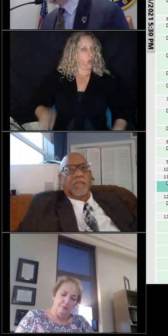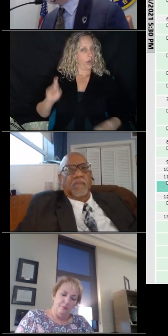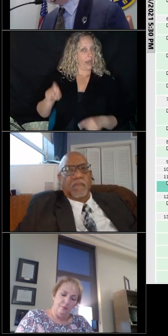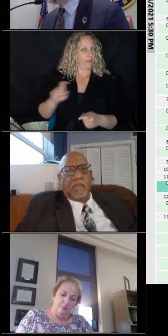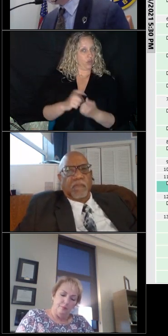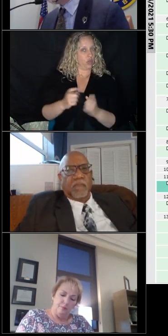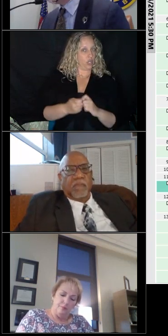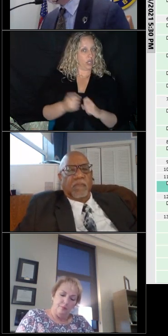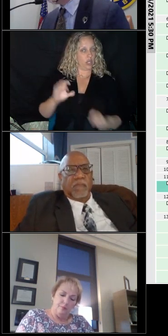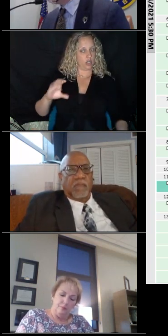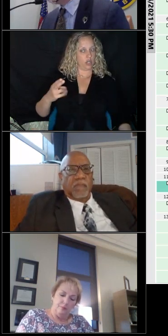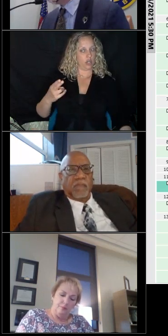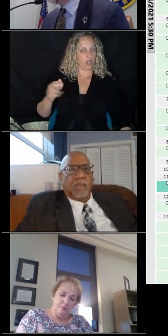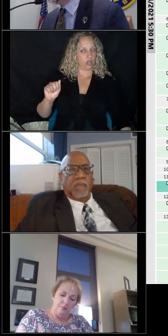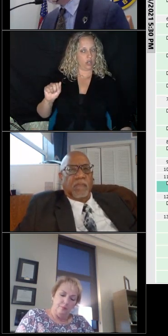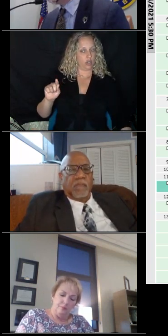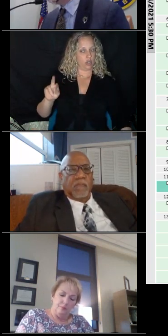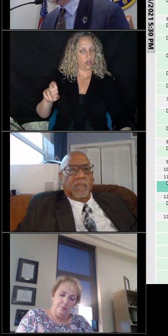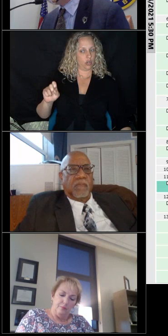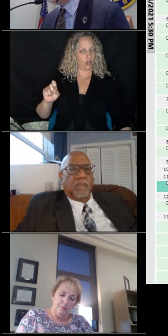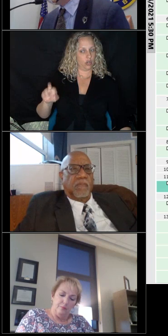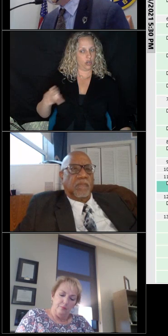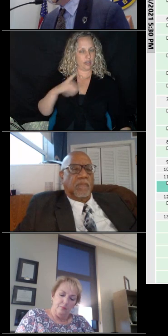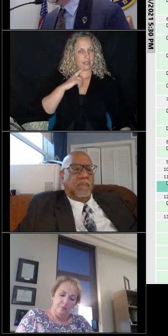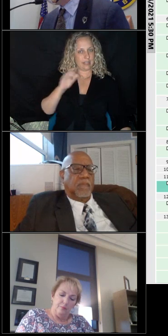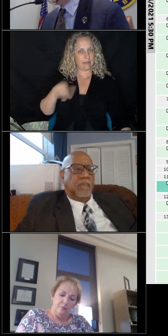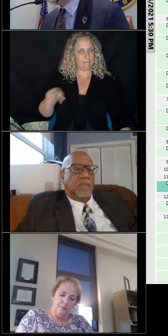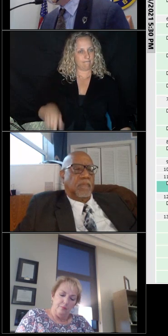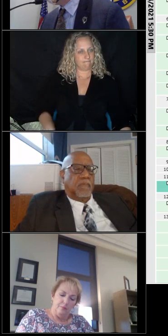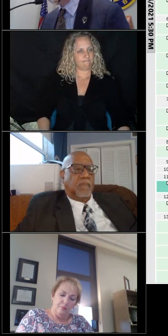because that's what the charter says.